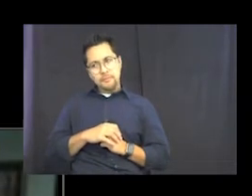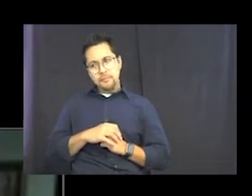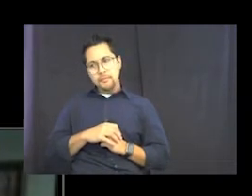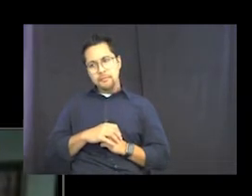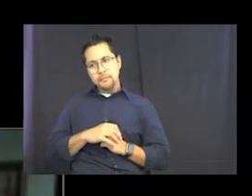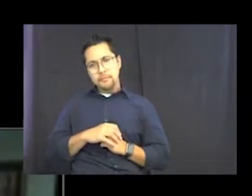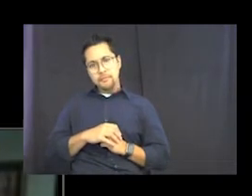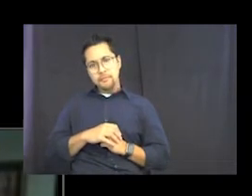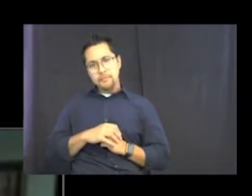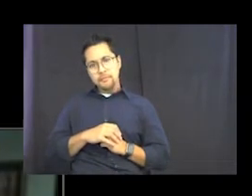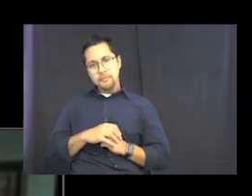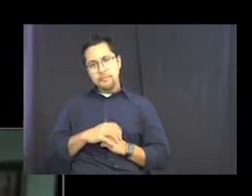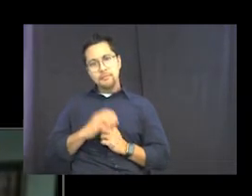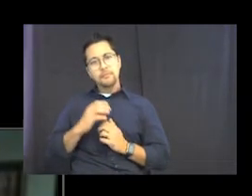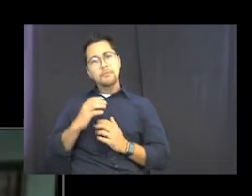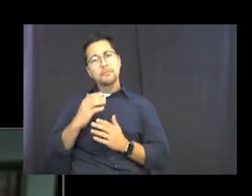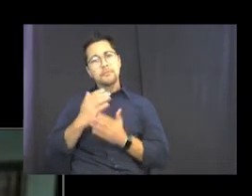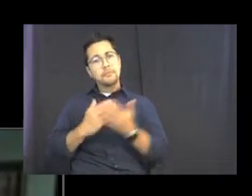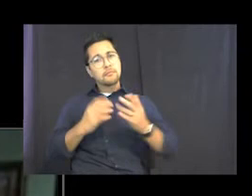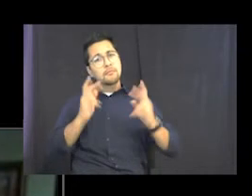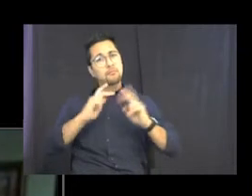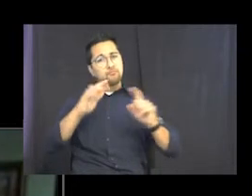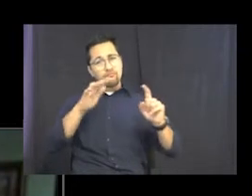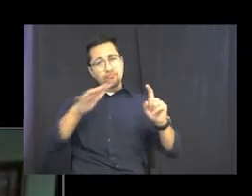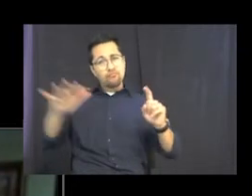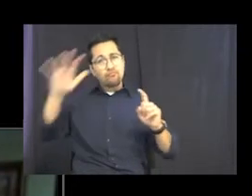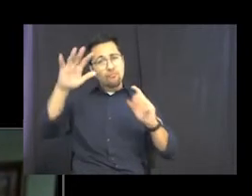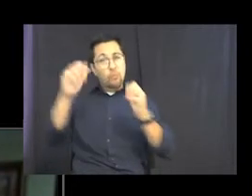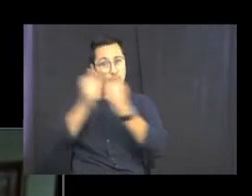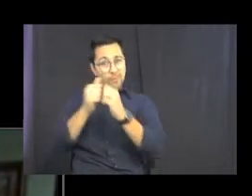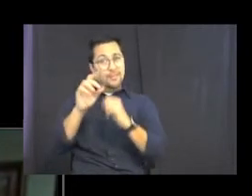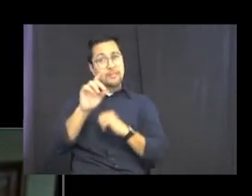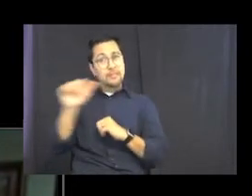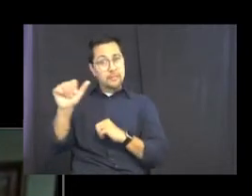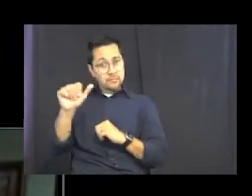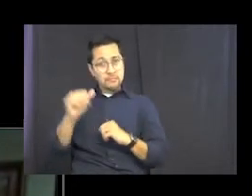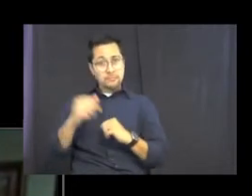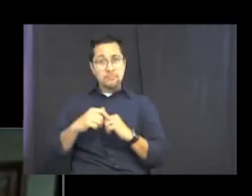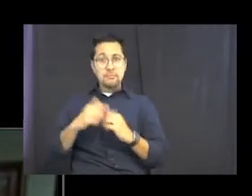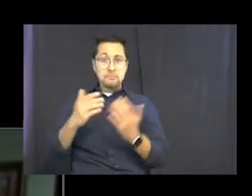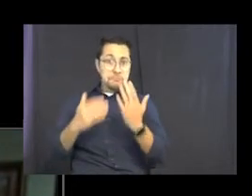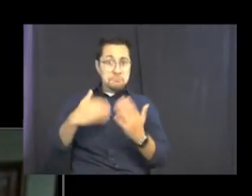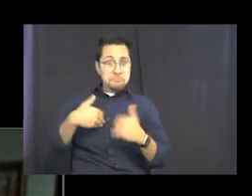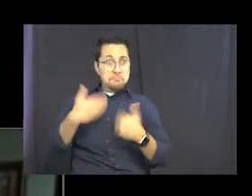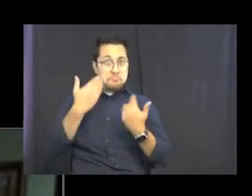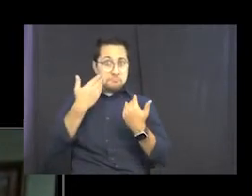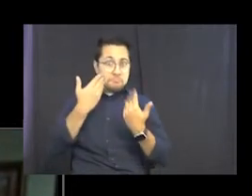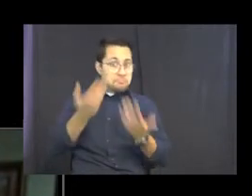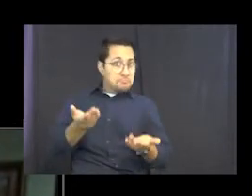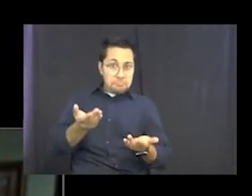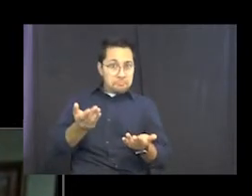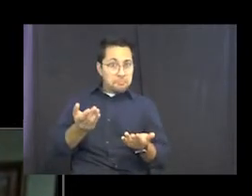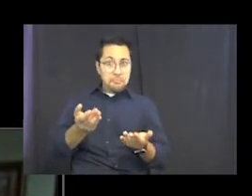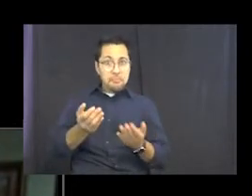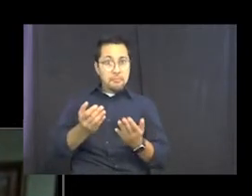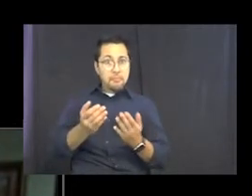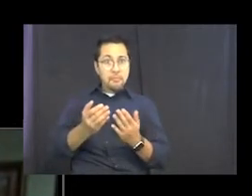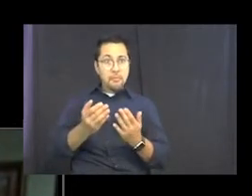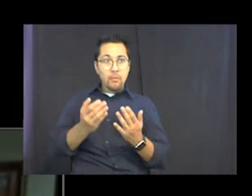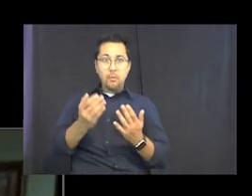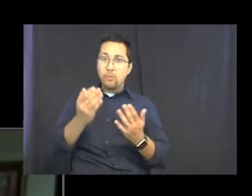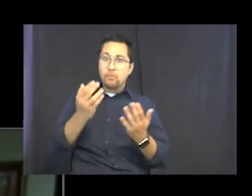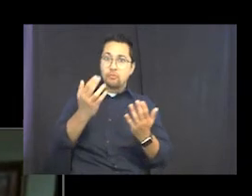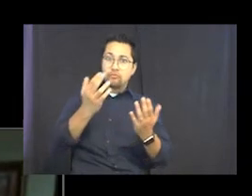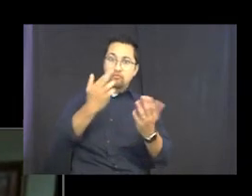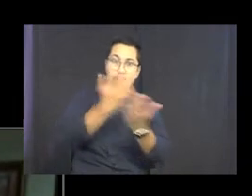experiences. Some individuals with disabilities may not know something things